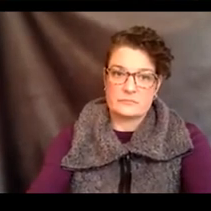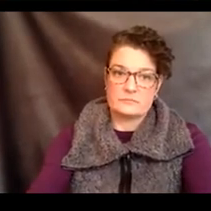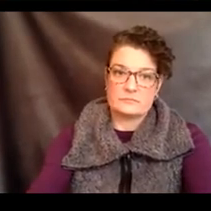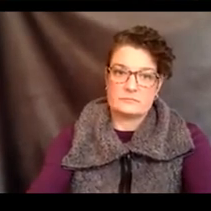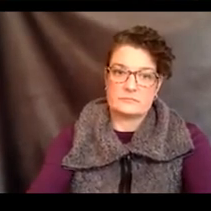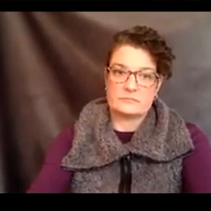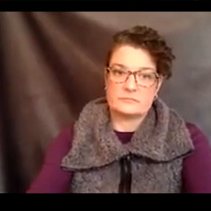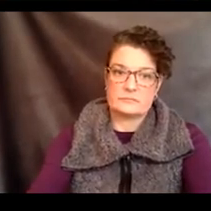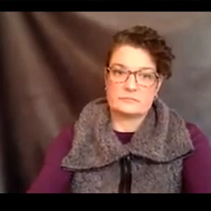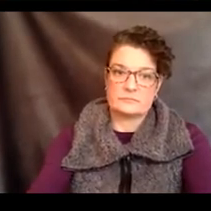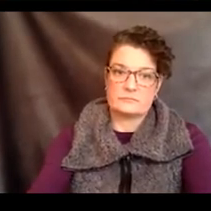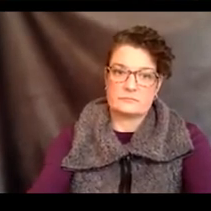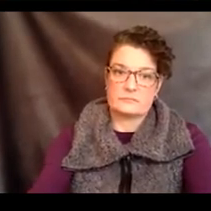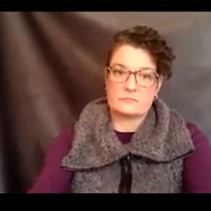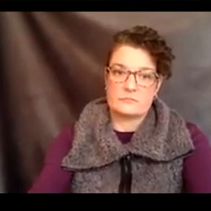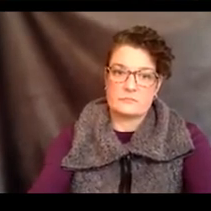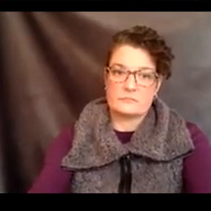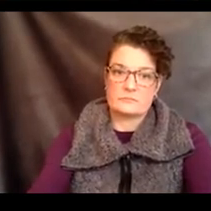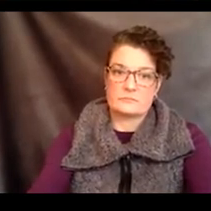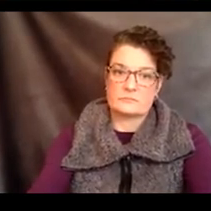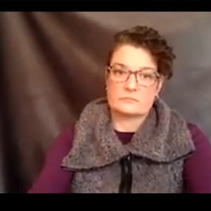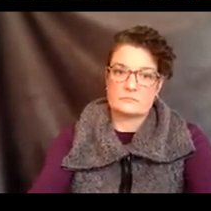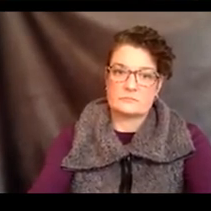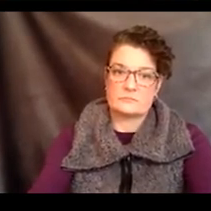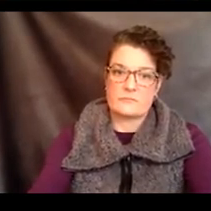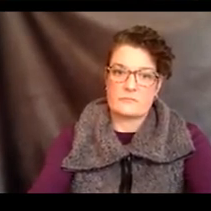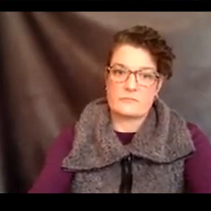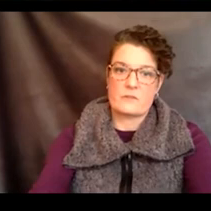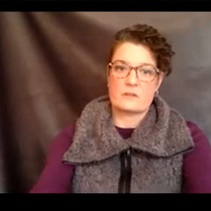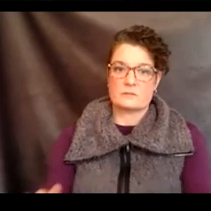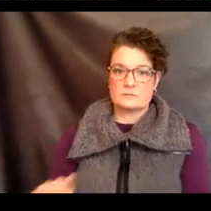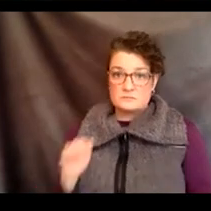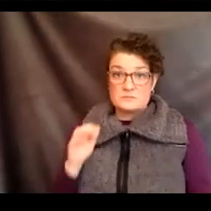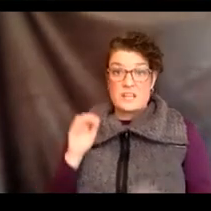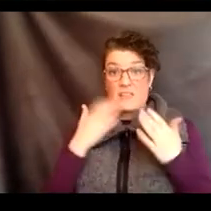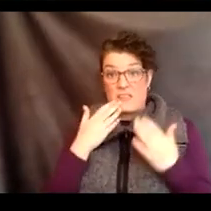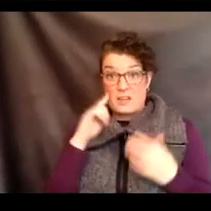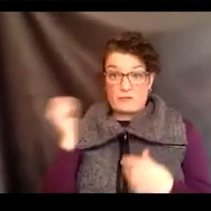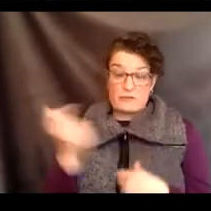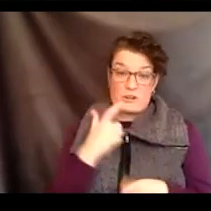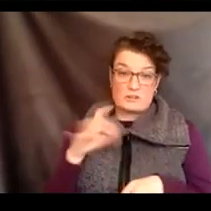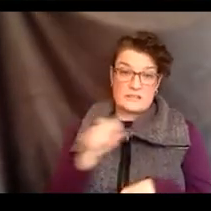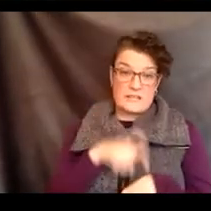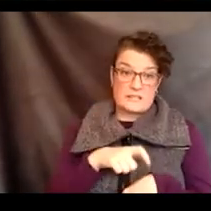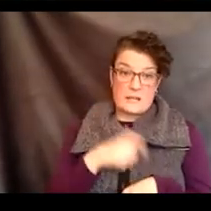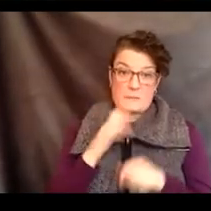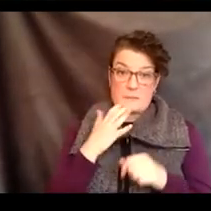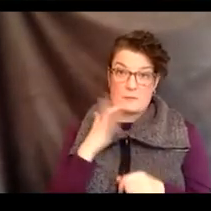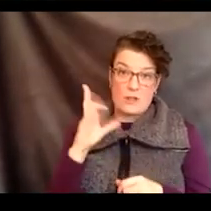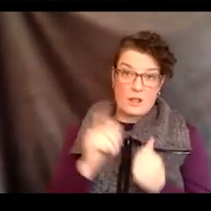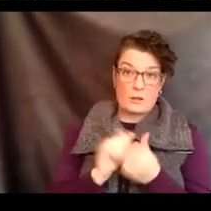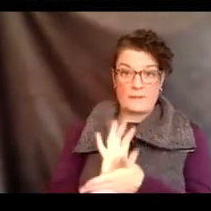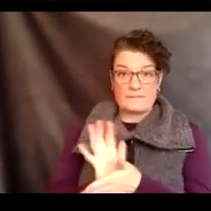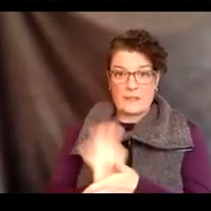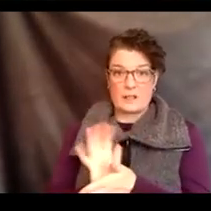Definitely. Thank you, Gabriela. Thank you all for taking the time. It's been great to talk to you. Thank you. Good luck with the film.